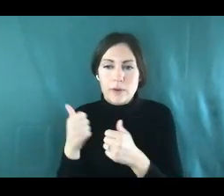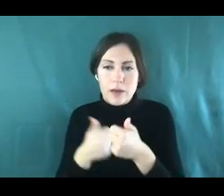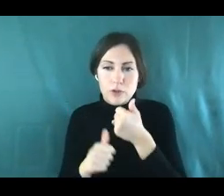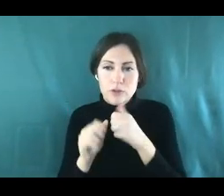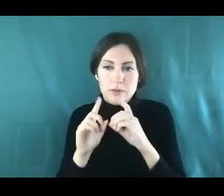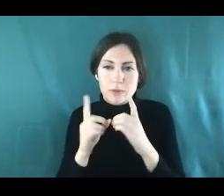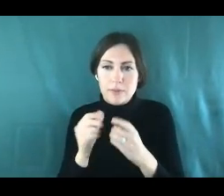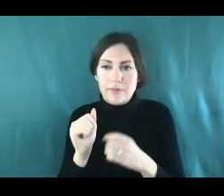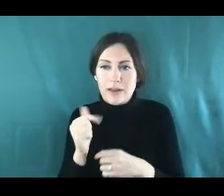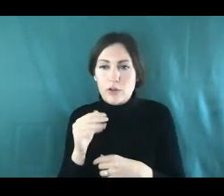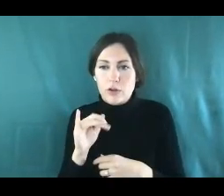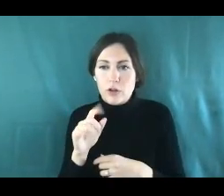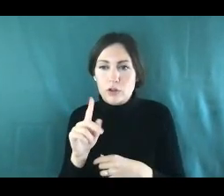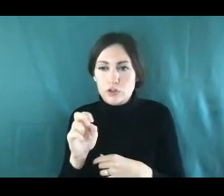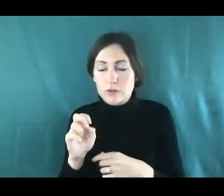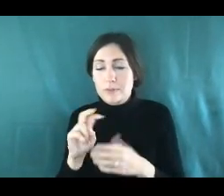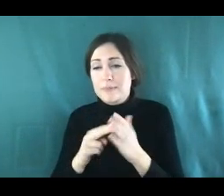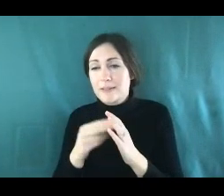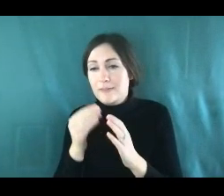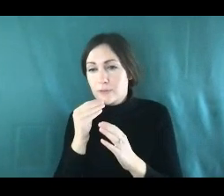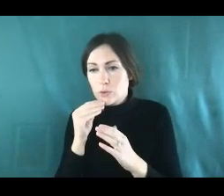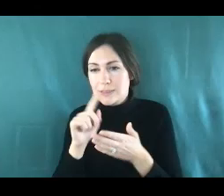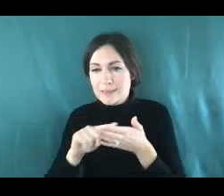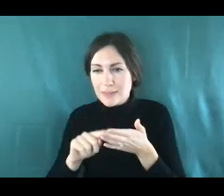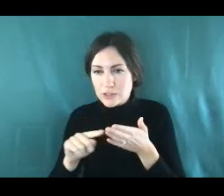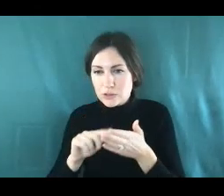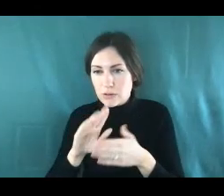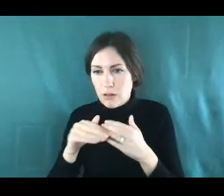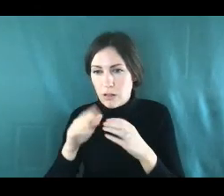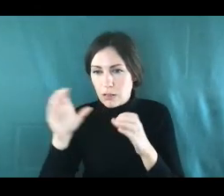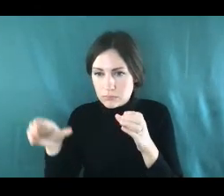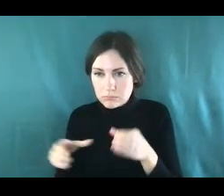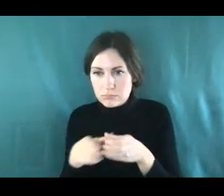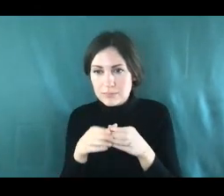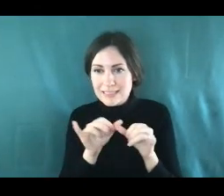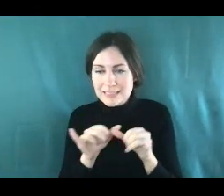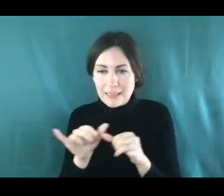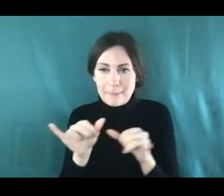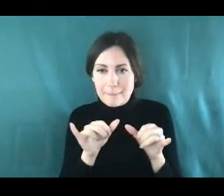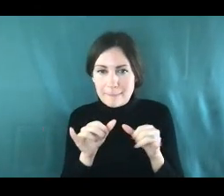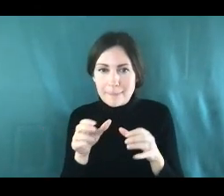that brings the food inspections all under one roof with that move to the Department of Agriculture.